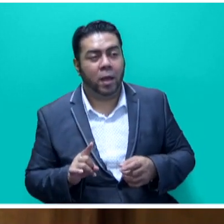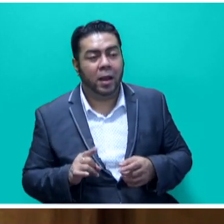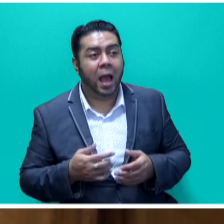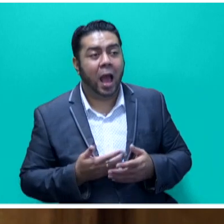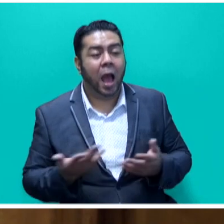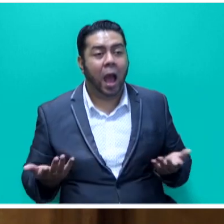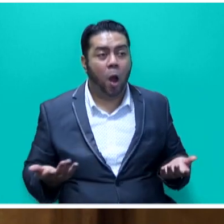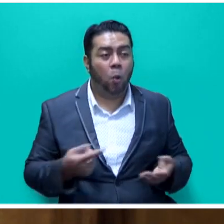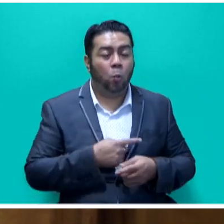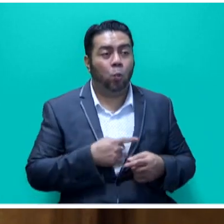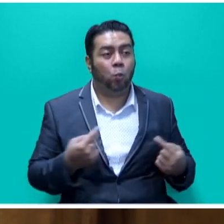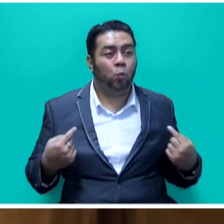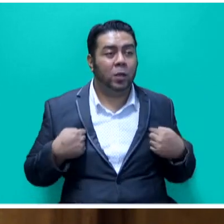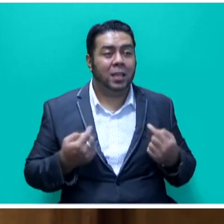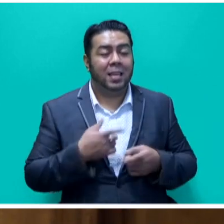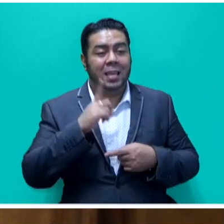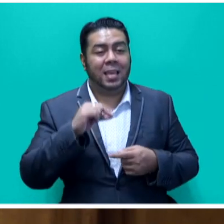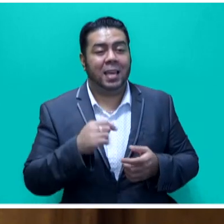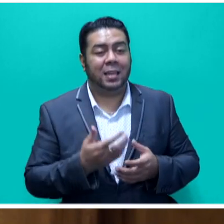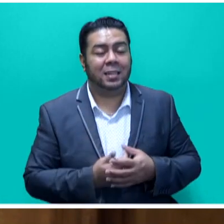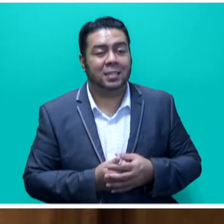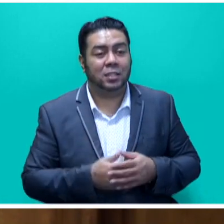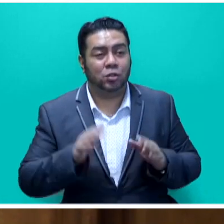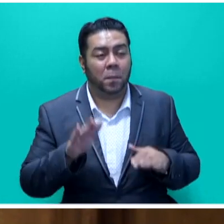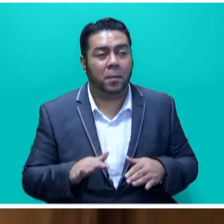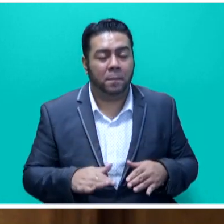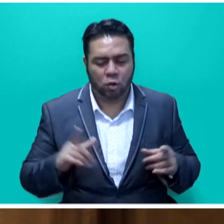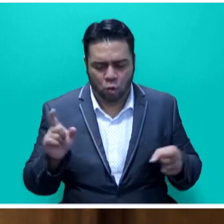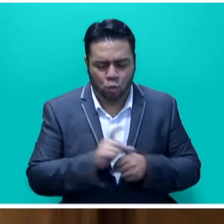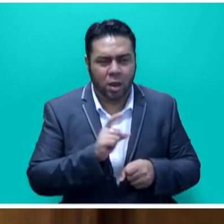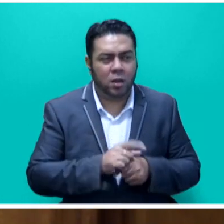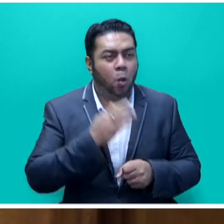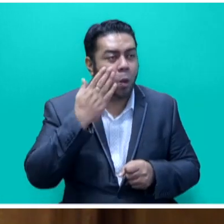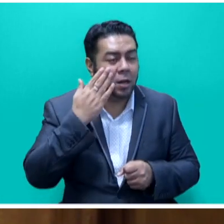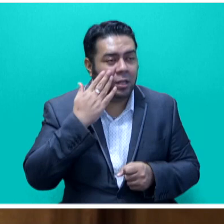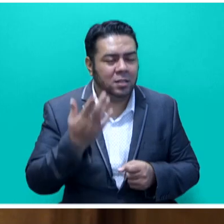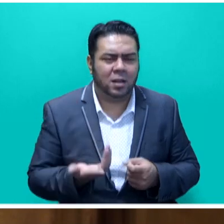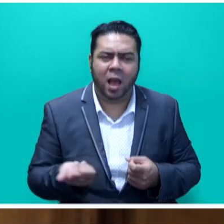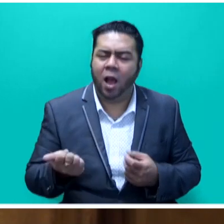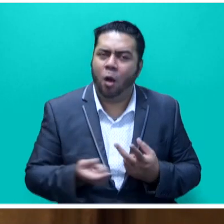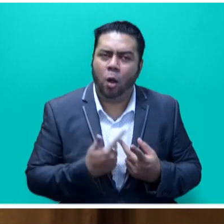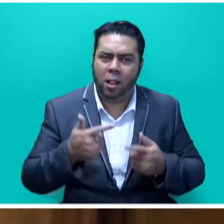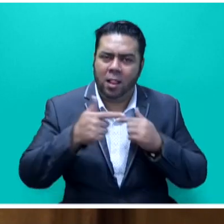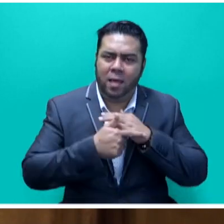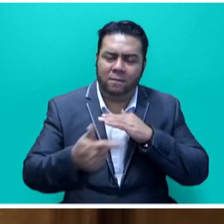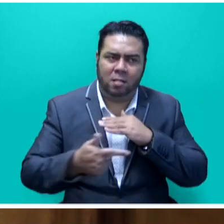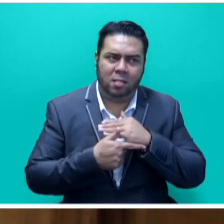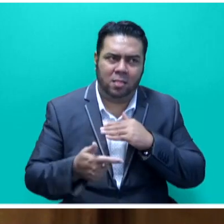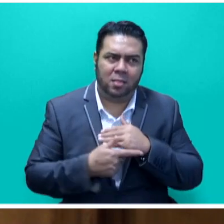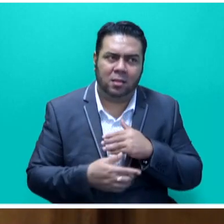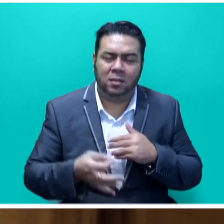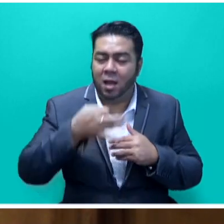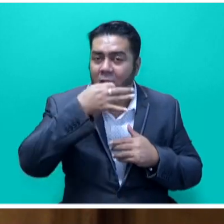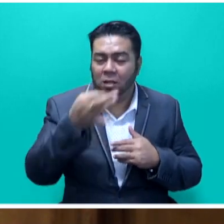can stop the vulnerable. Basically, create awareness at every possible avenue and level. And I urge all the